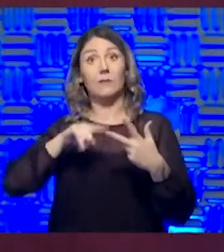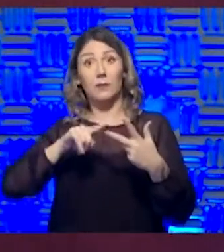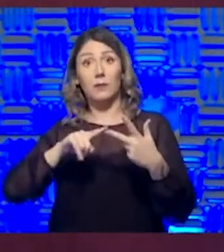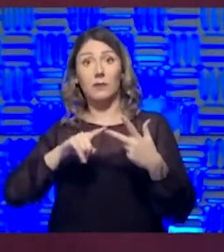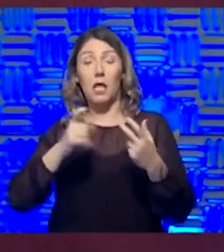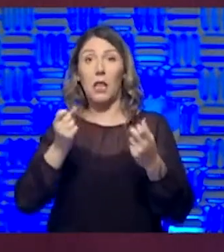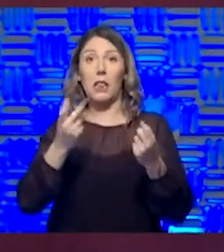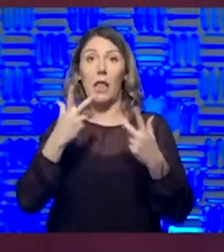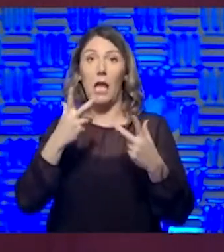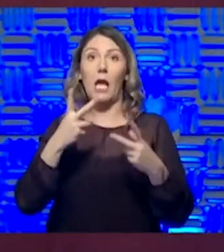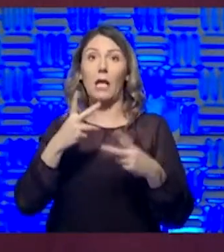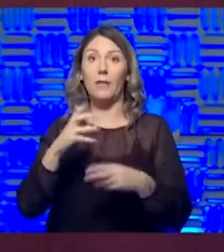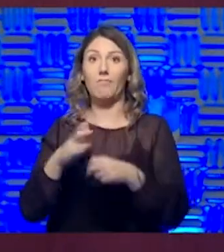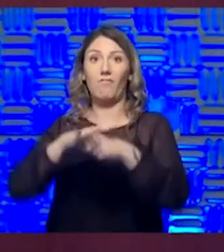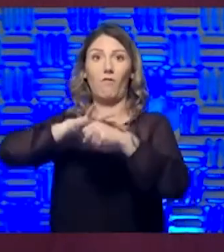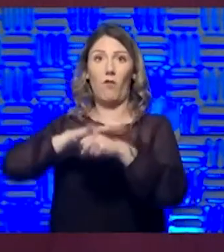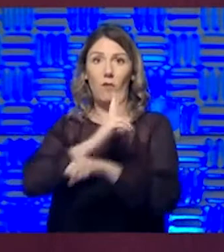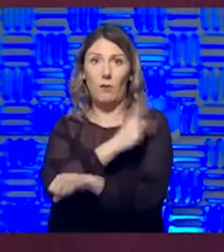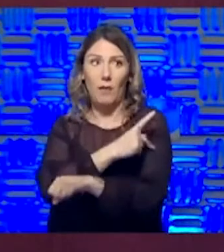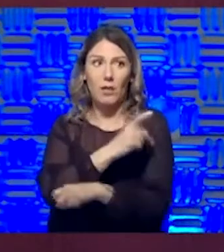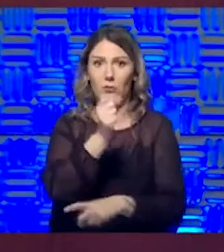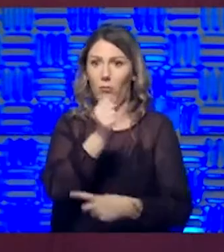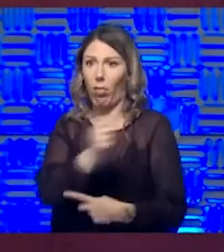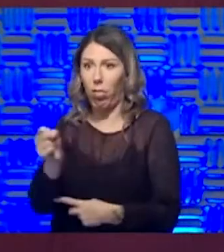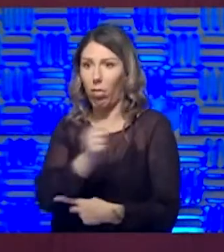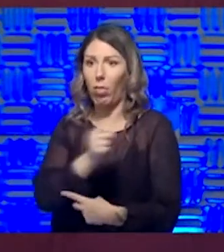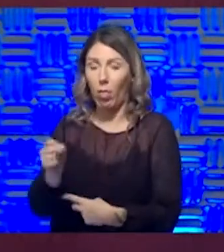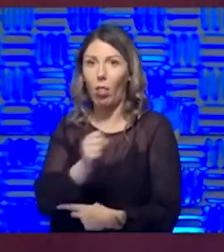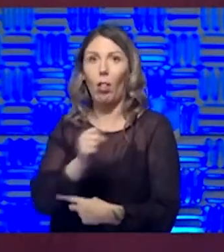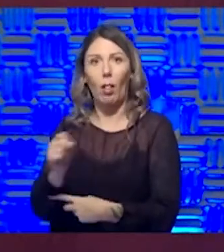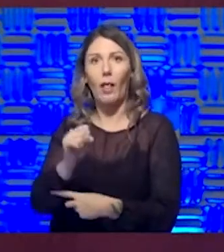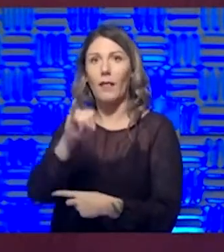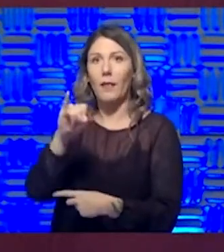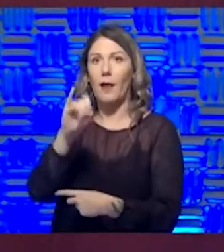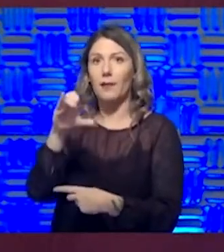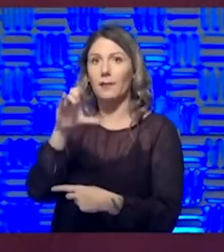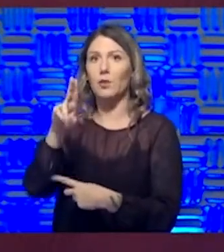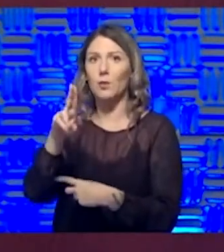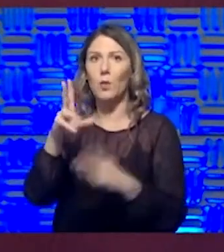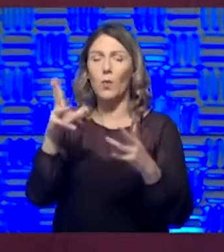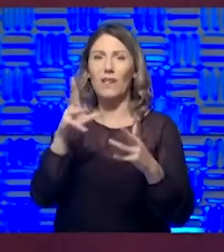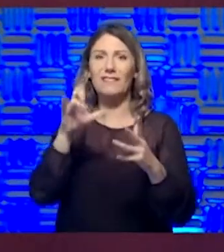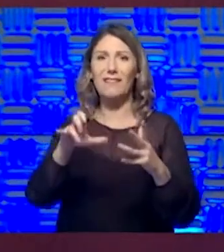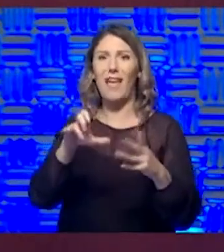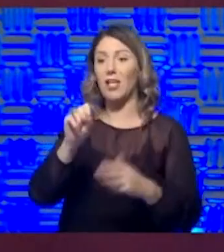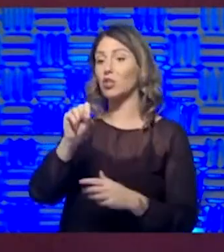we have a lot of COVID patients going into the ICU, what is our surge capacity?